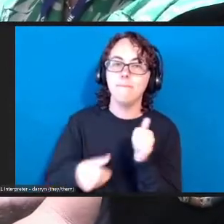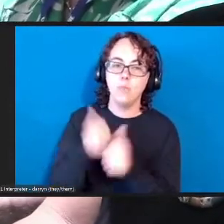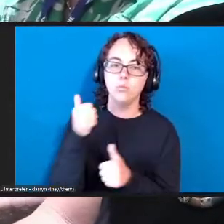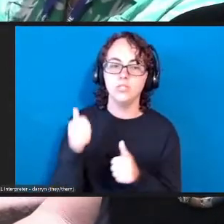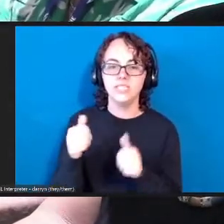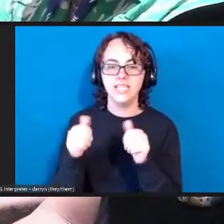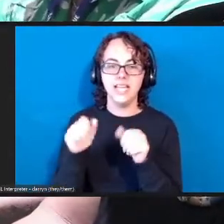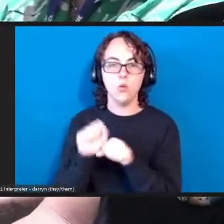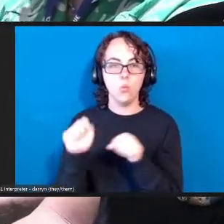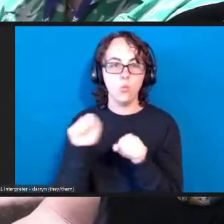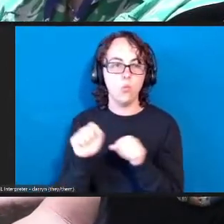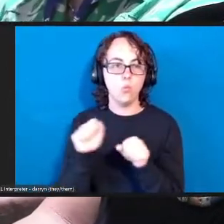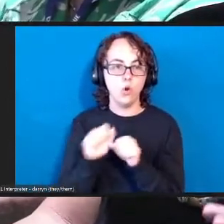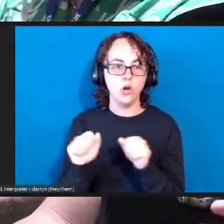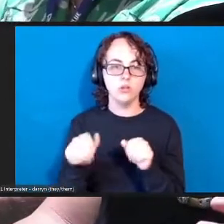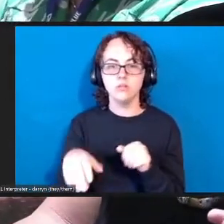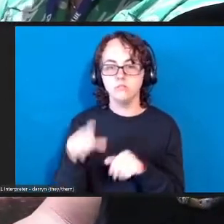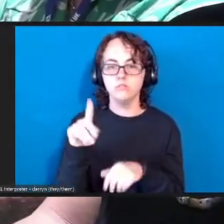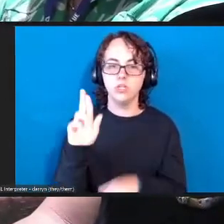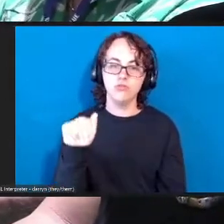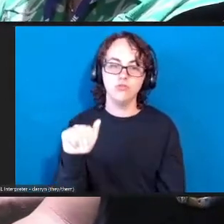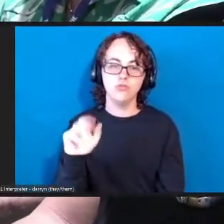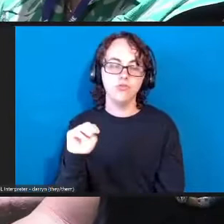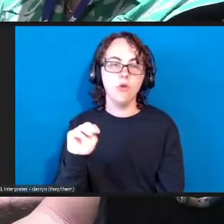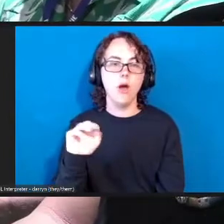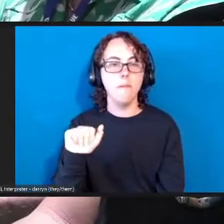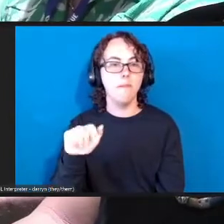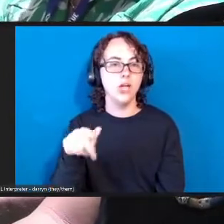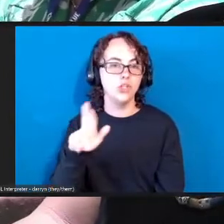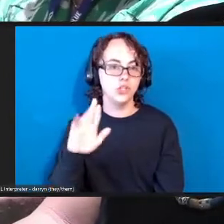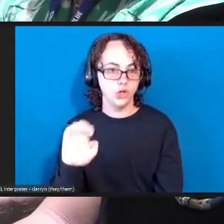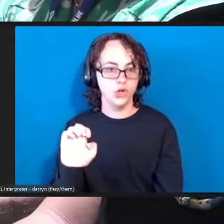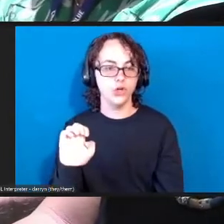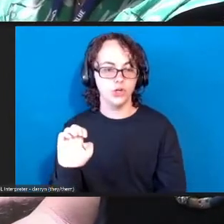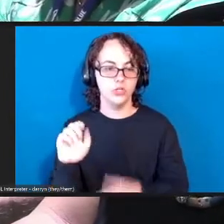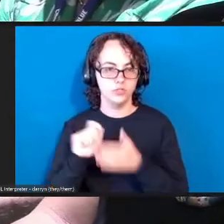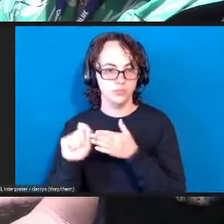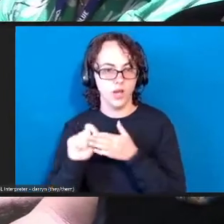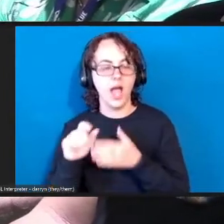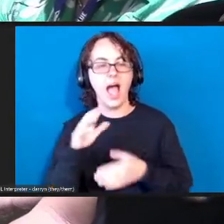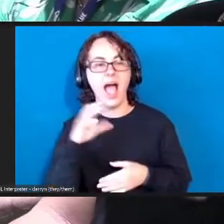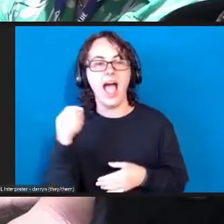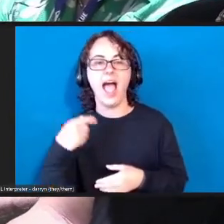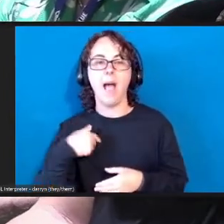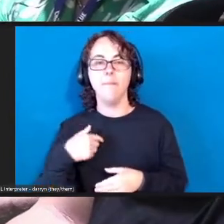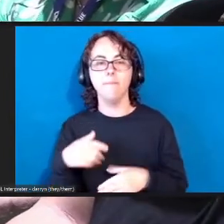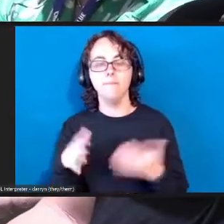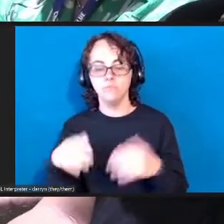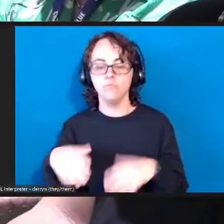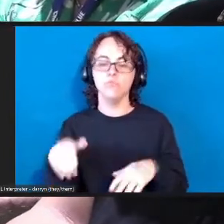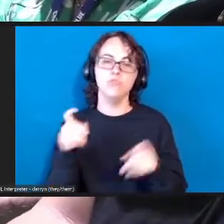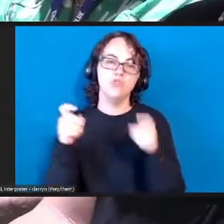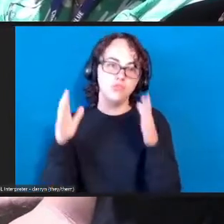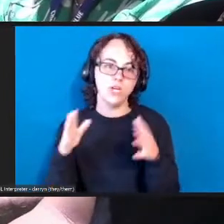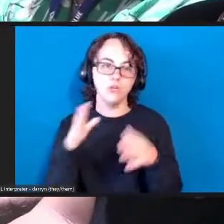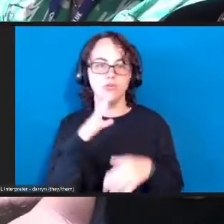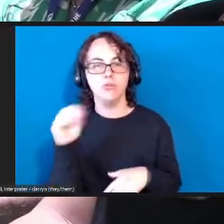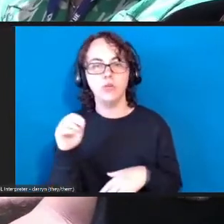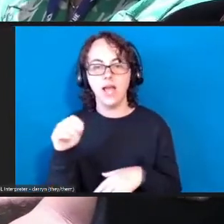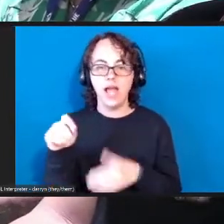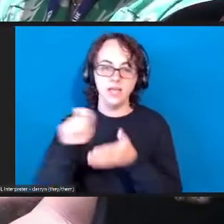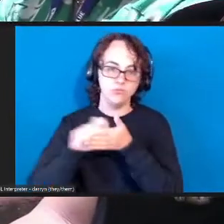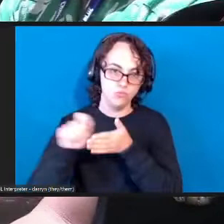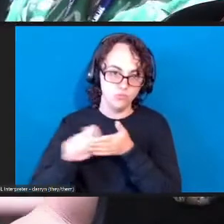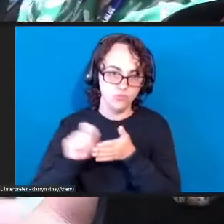and that's why I got my MFA in. So I'm a dramaturg, I also work as a director playwright. I grew up in the lower, born and raised in the Lower East Side